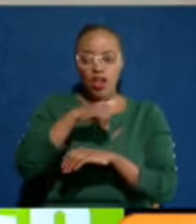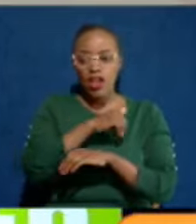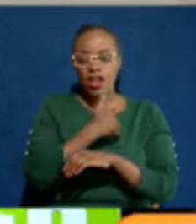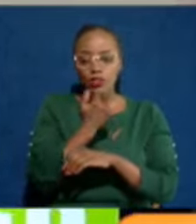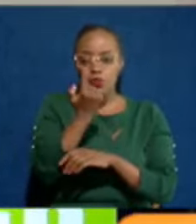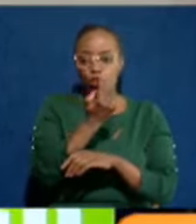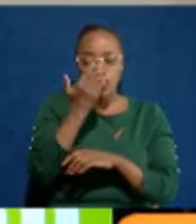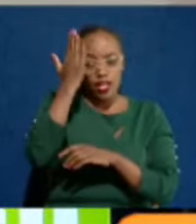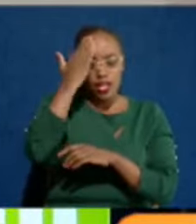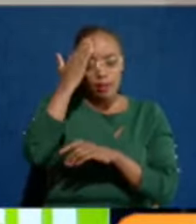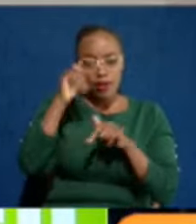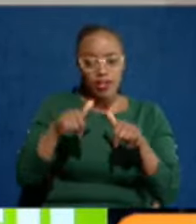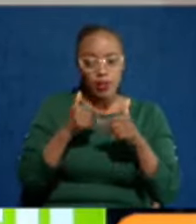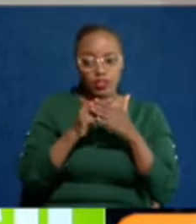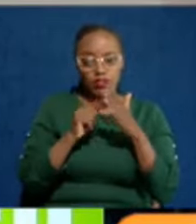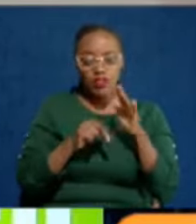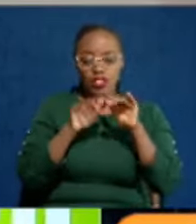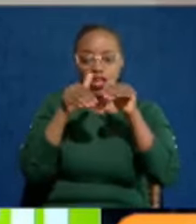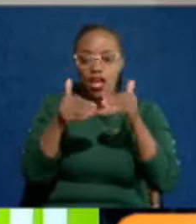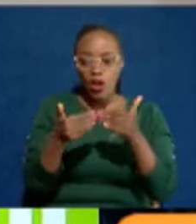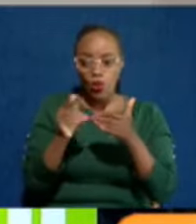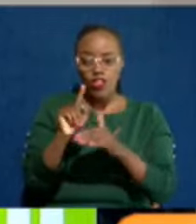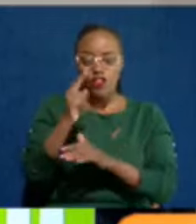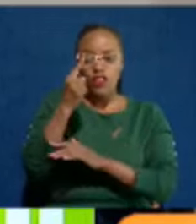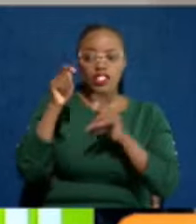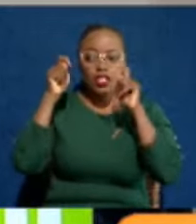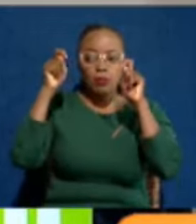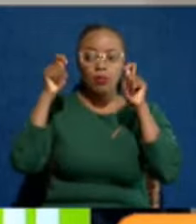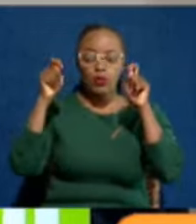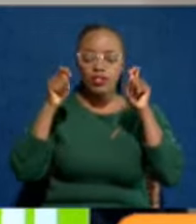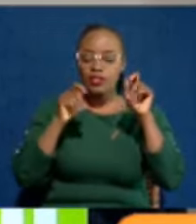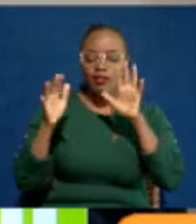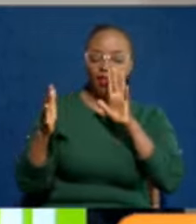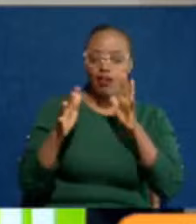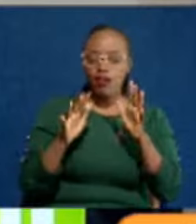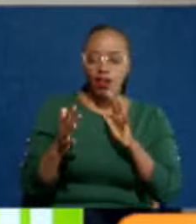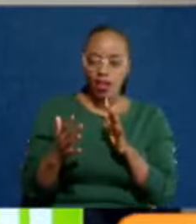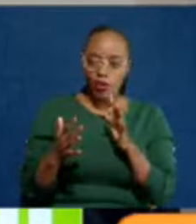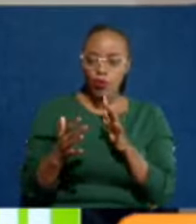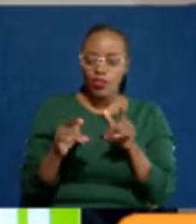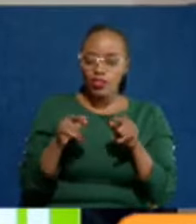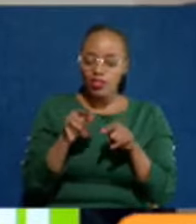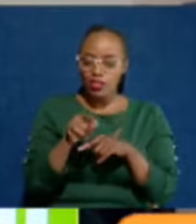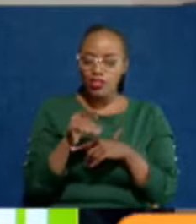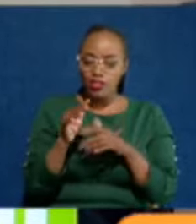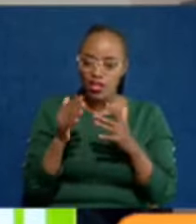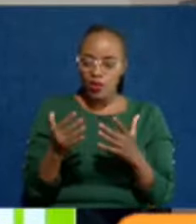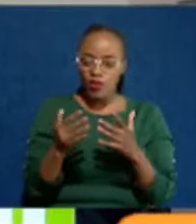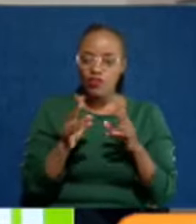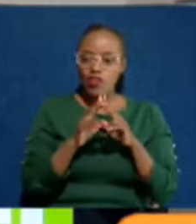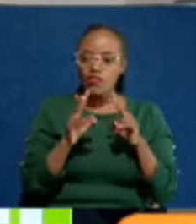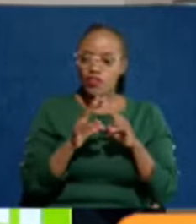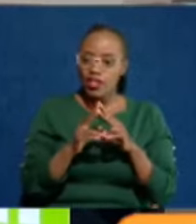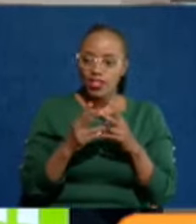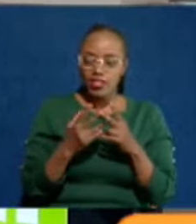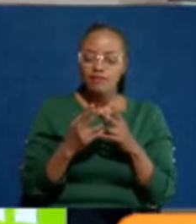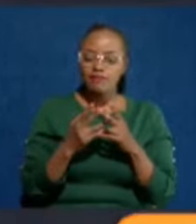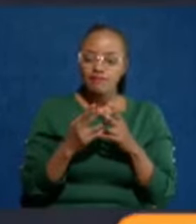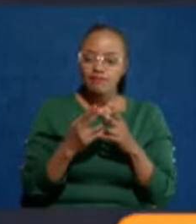remind ourselves of how the first protests were. They were, in a very unprecedented